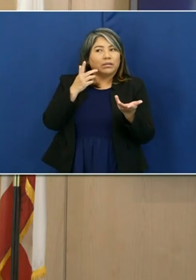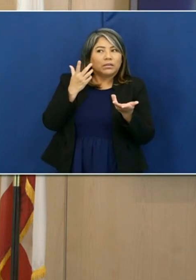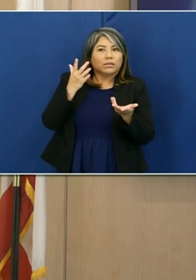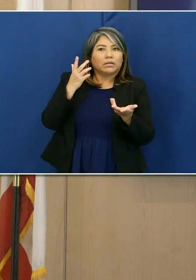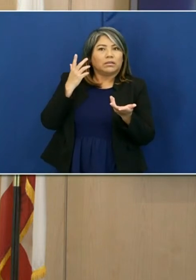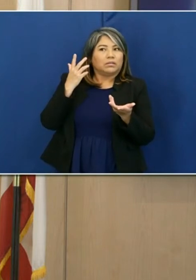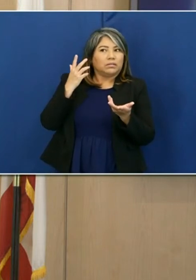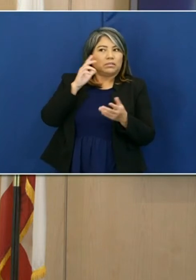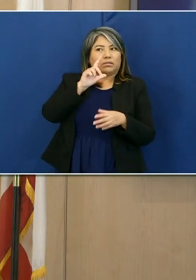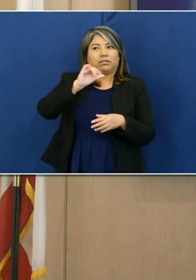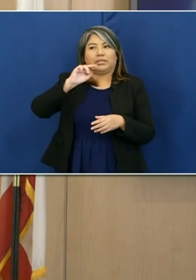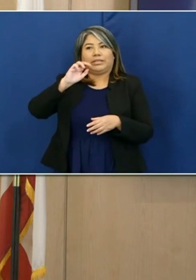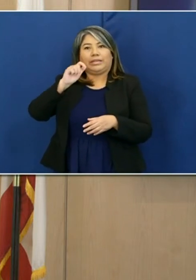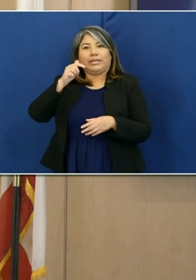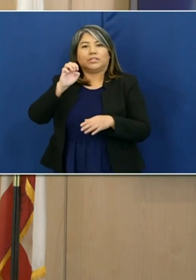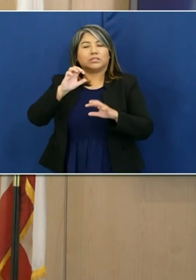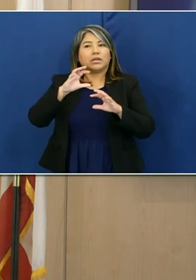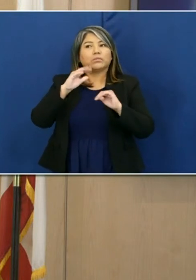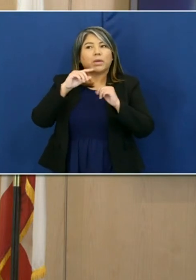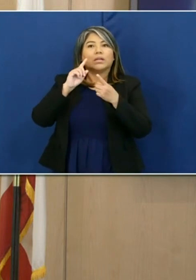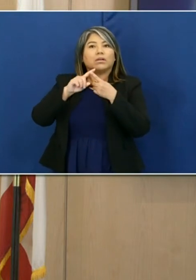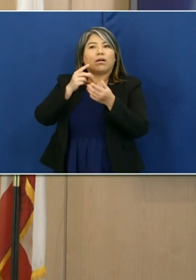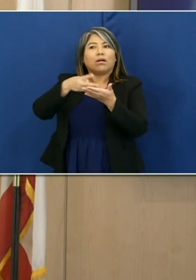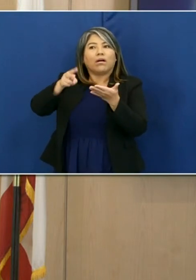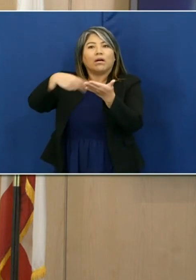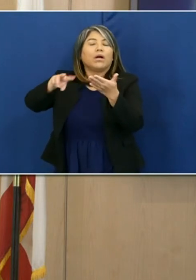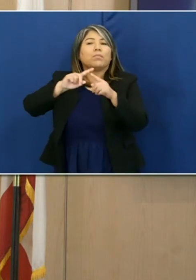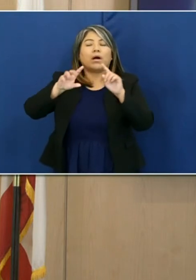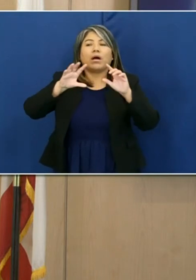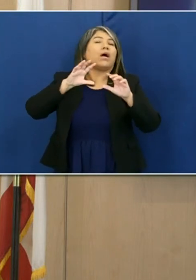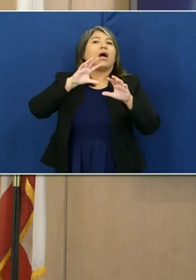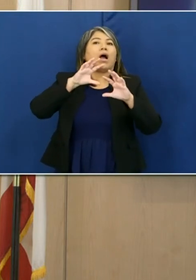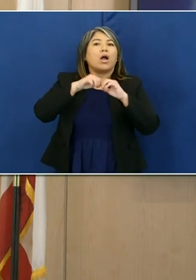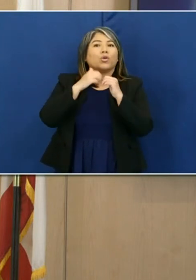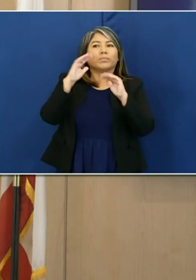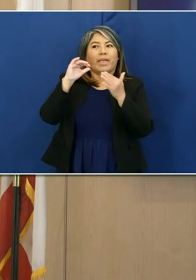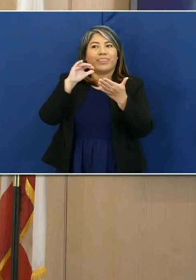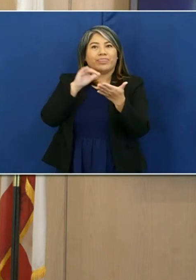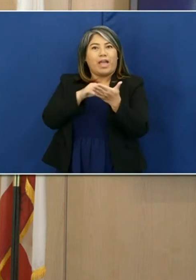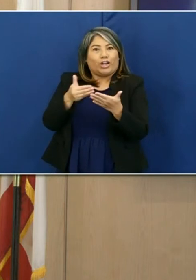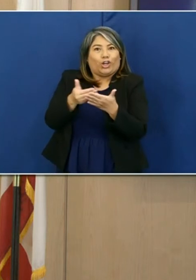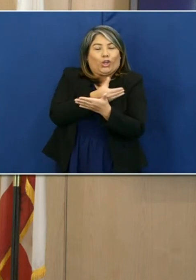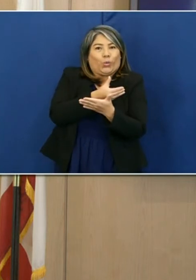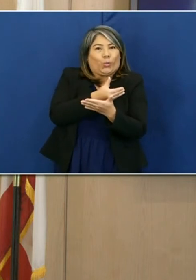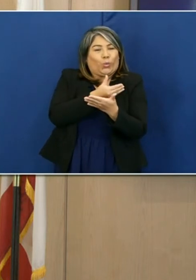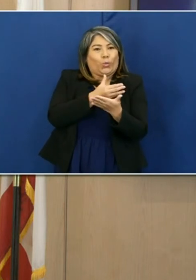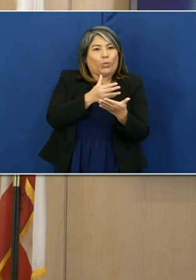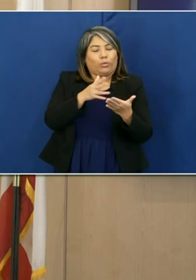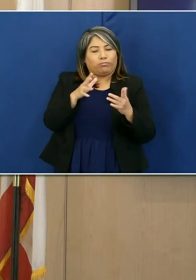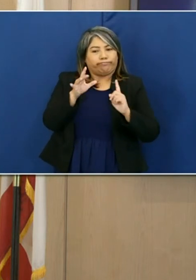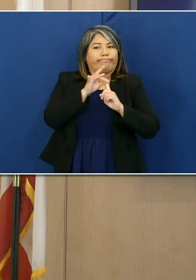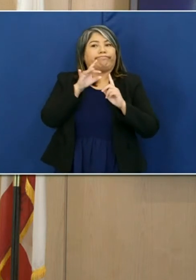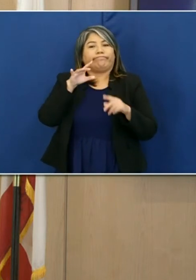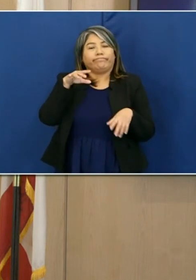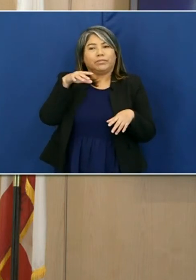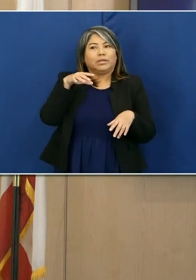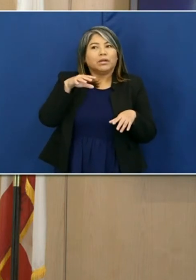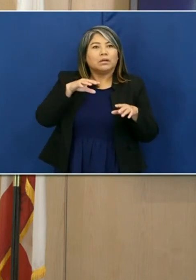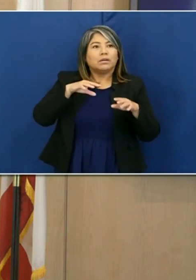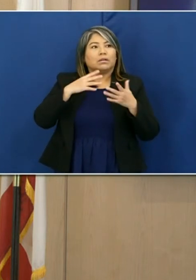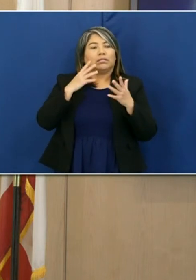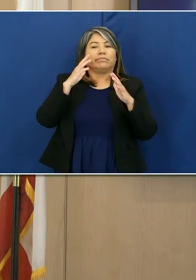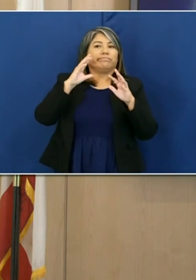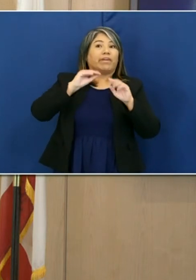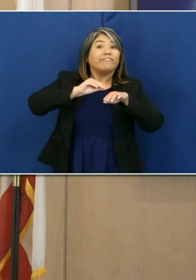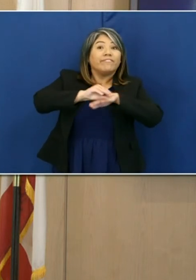until then, how do you expect that this new strain could possibly affect those who were immunized